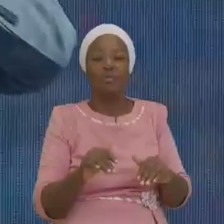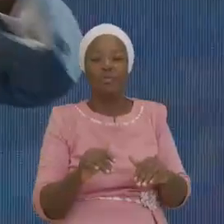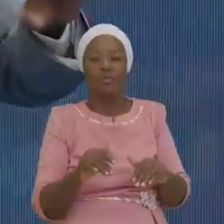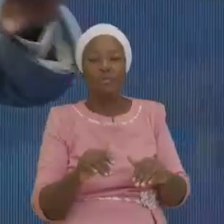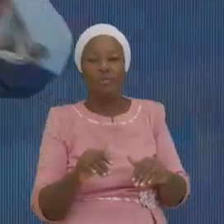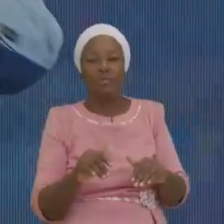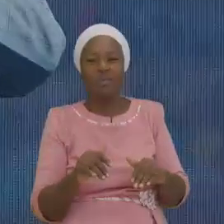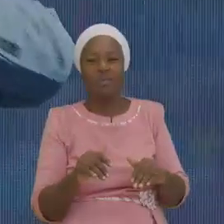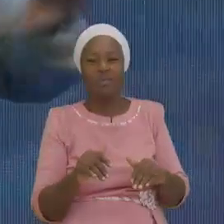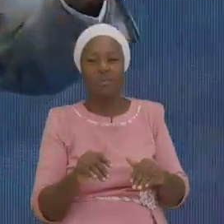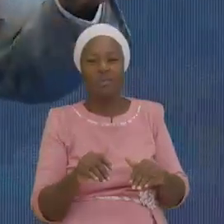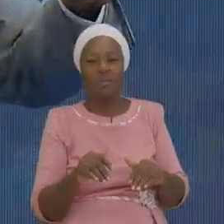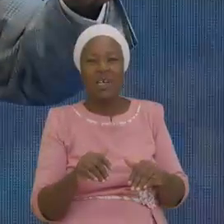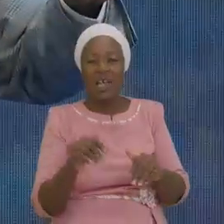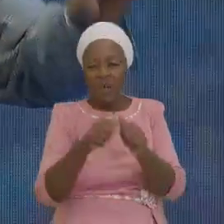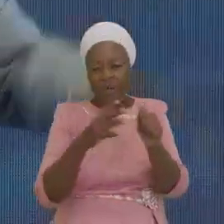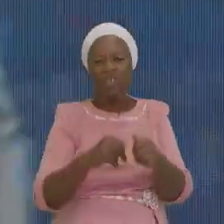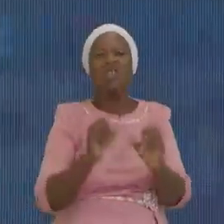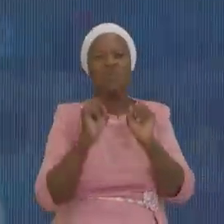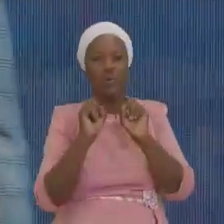the deed is sealed.